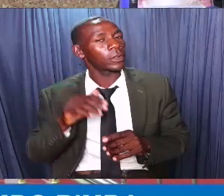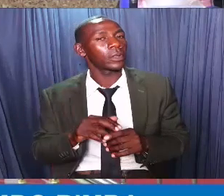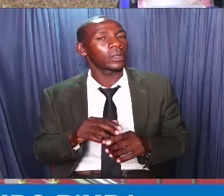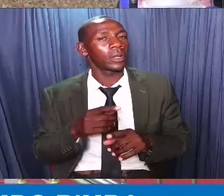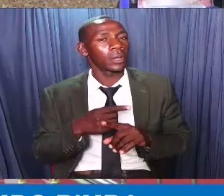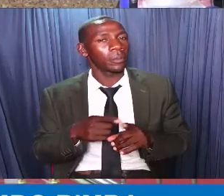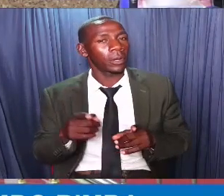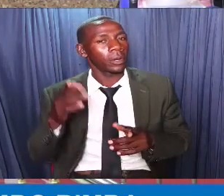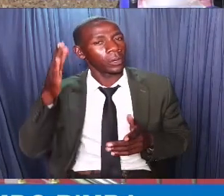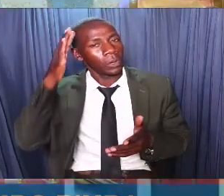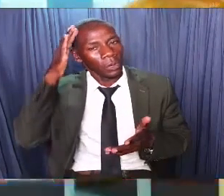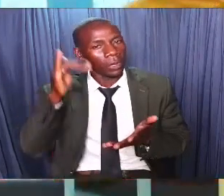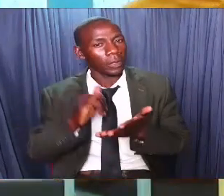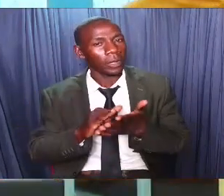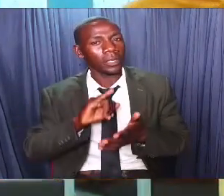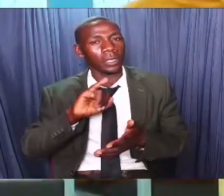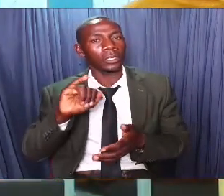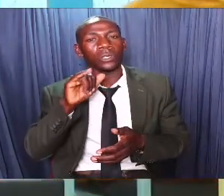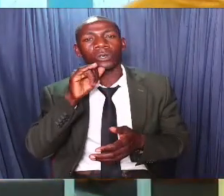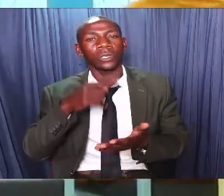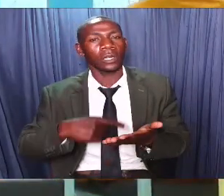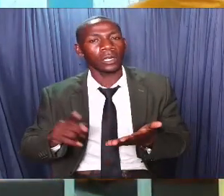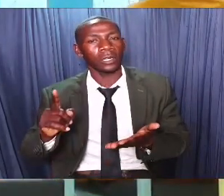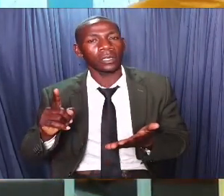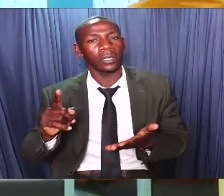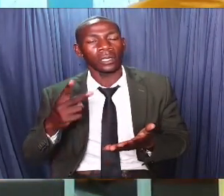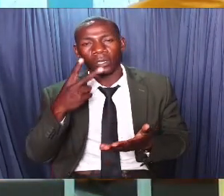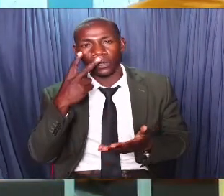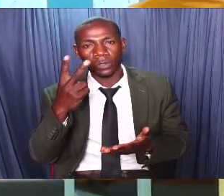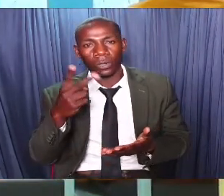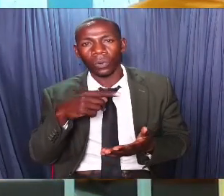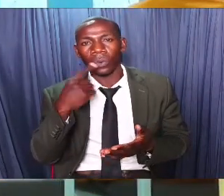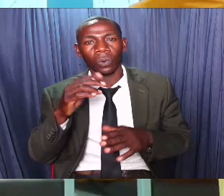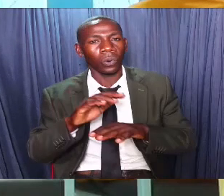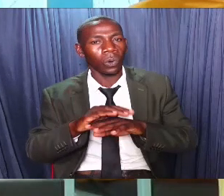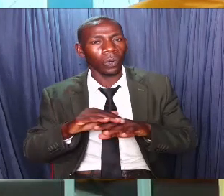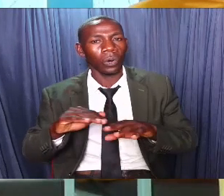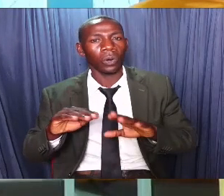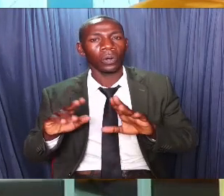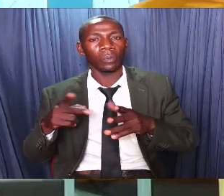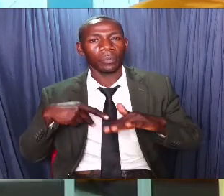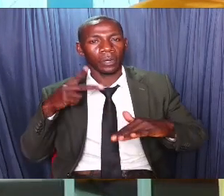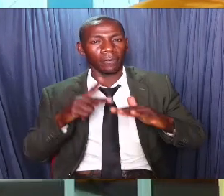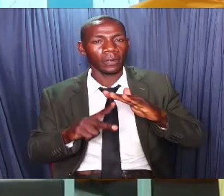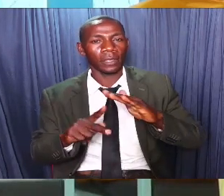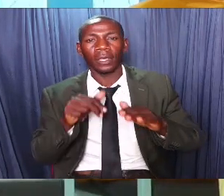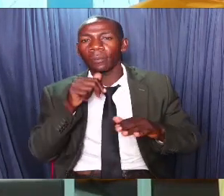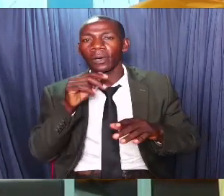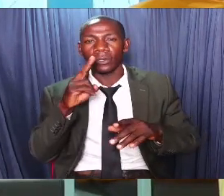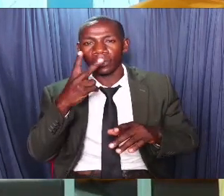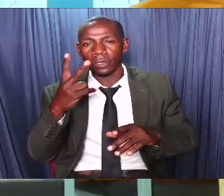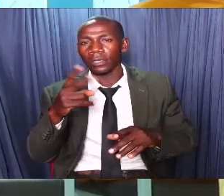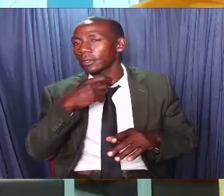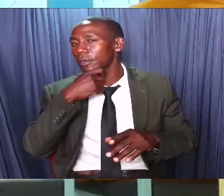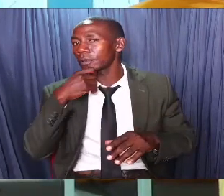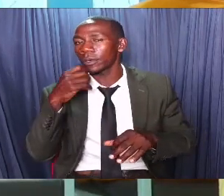Lakini wanajua ni kweli lakini hii si kweli. But you know this is not right for you. Muliwaangalia wale wajiita wa manabii na mtume mkawaona ni waongo. You look at them who